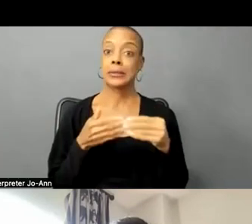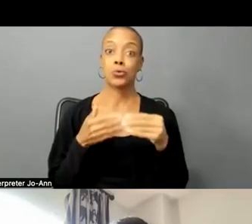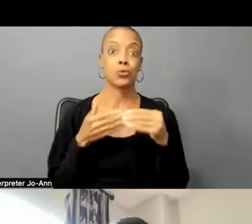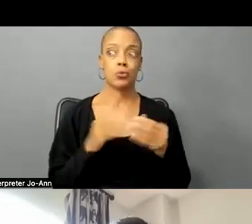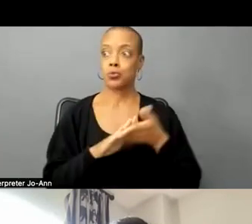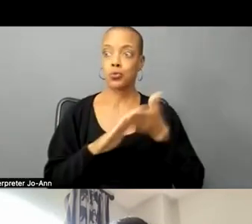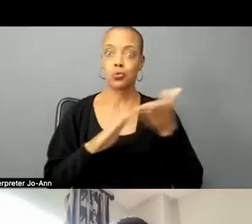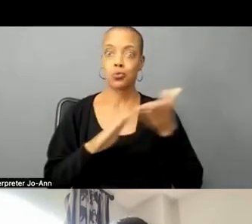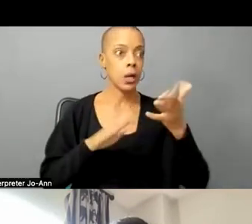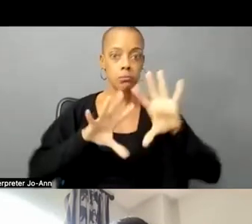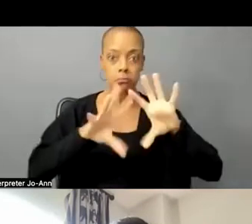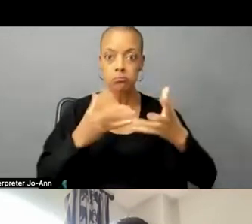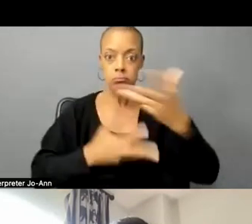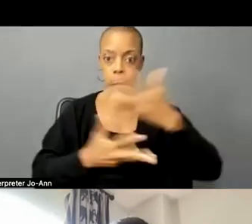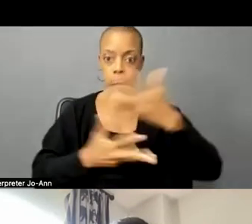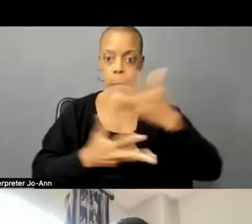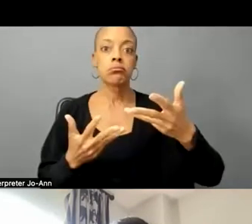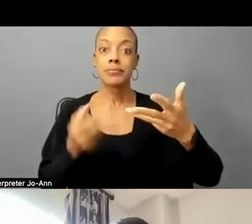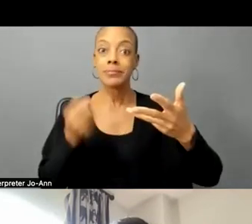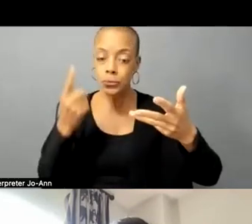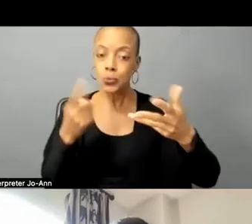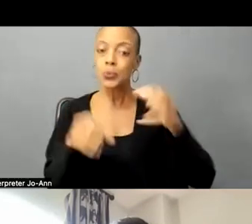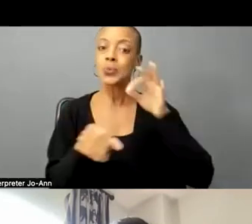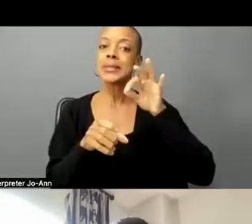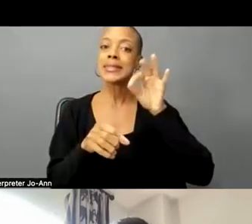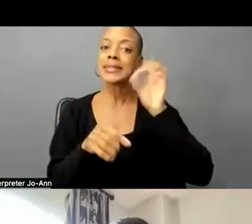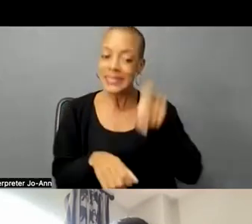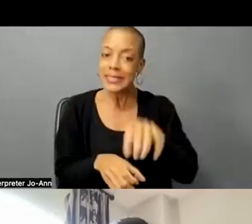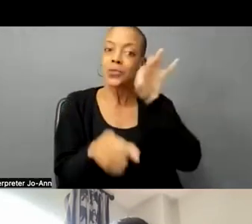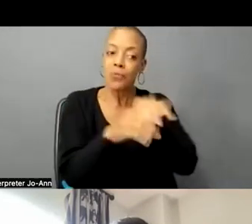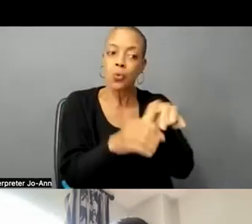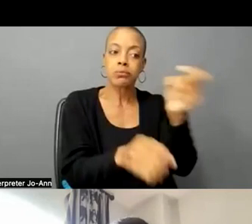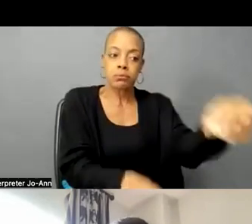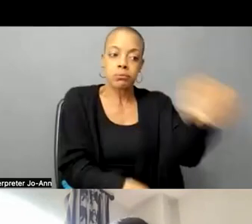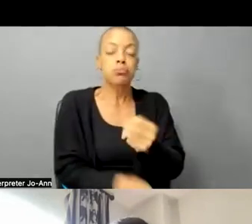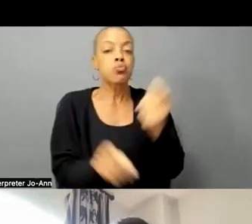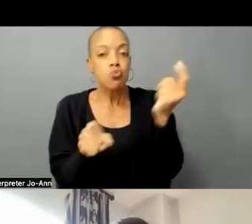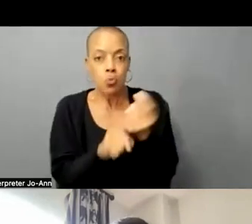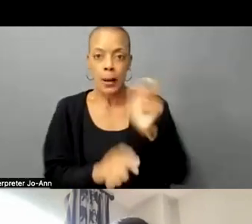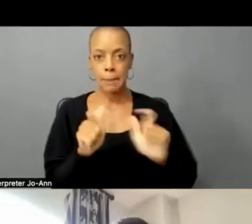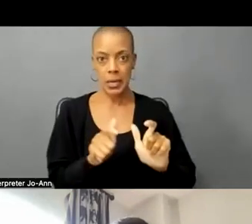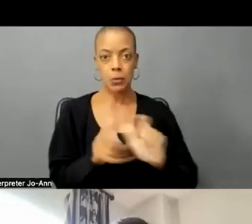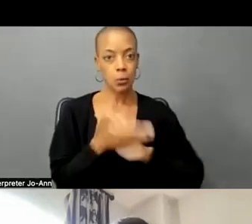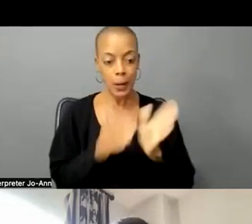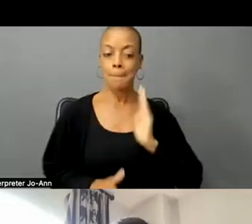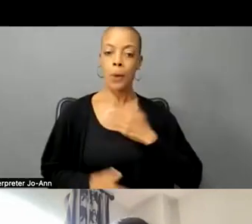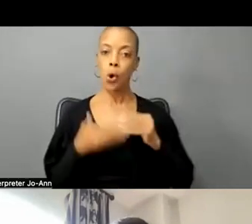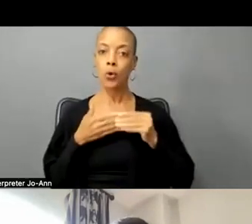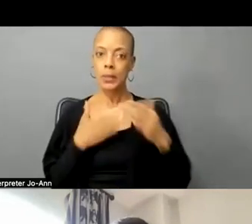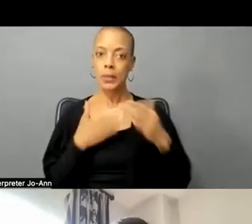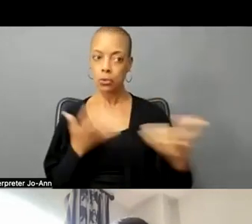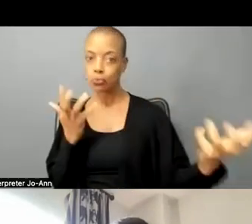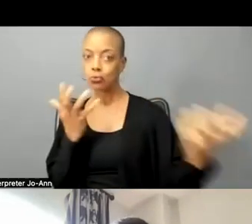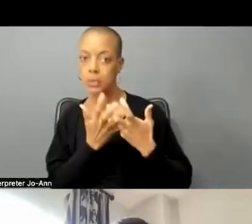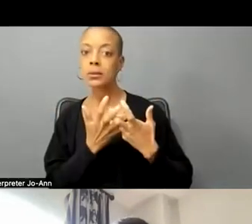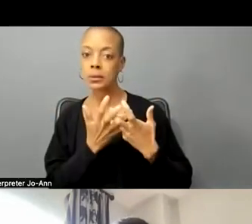our societies, but we need to vote in the right people to be our leaders and to actually, you know, think about how